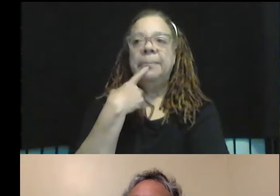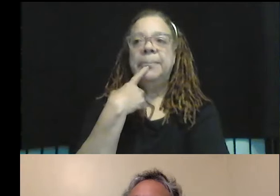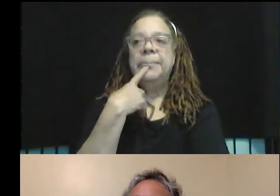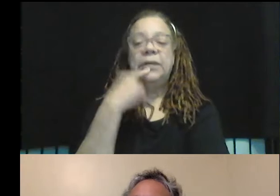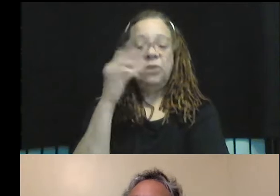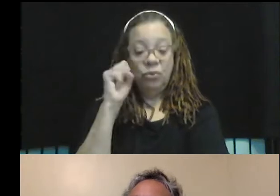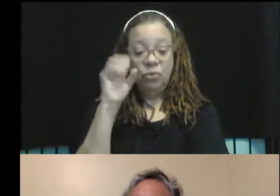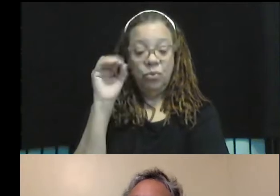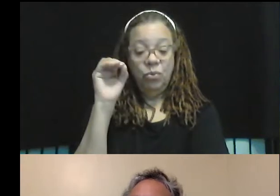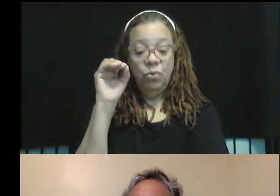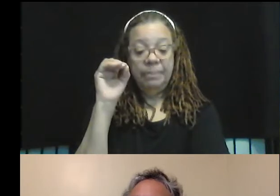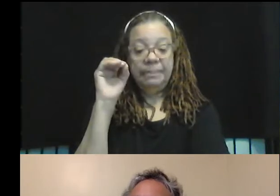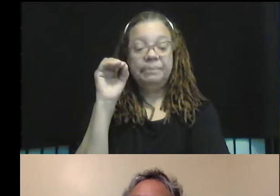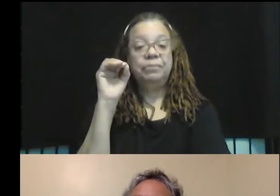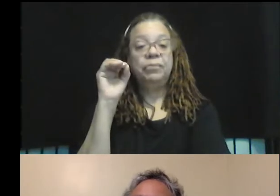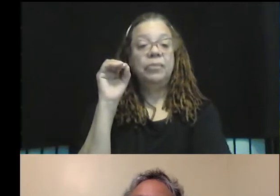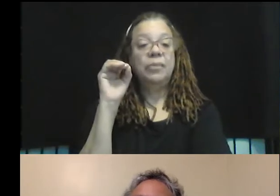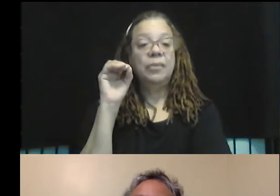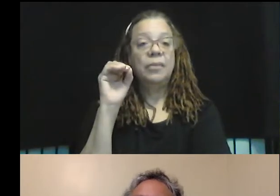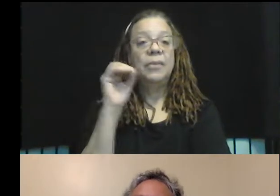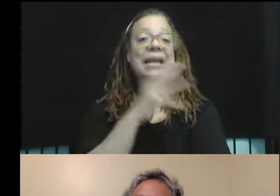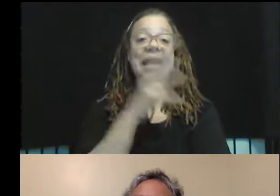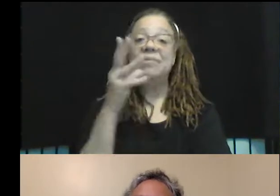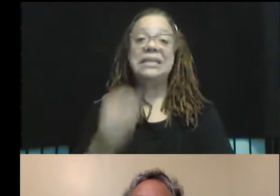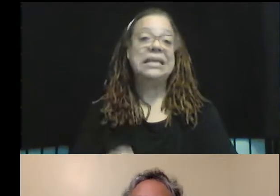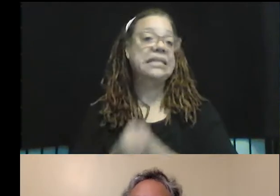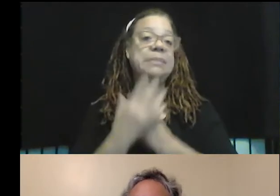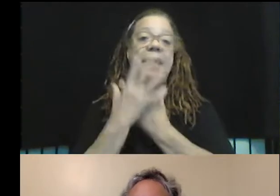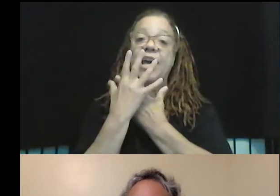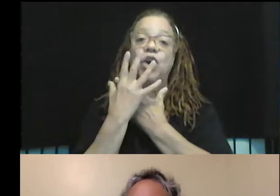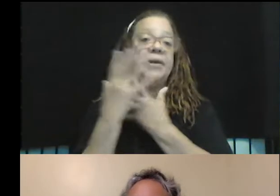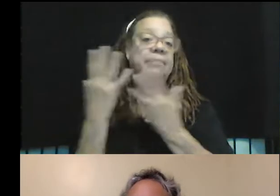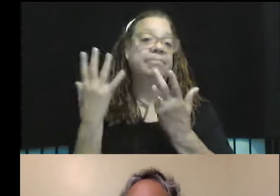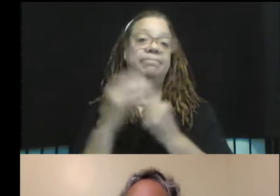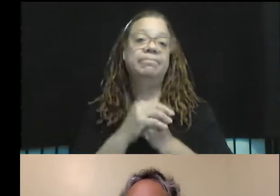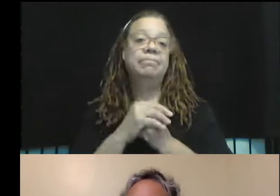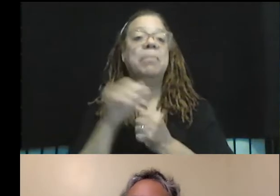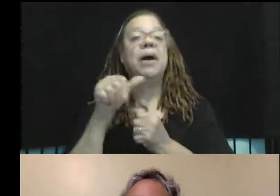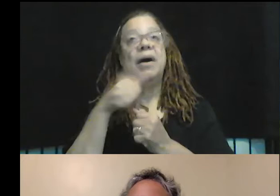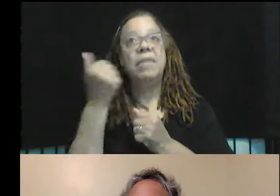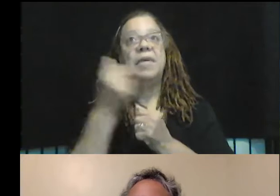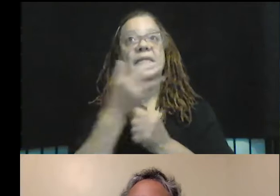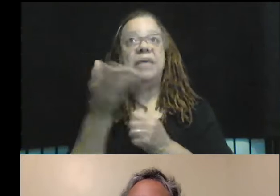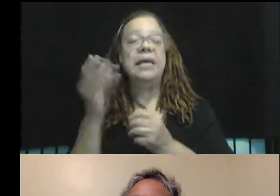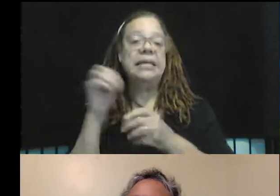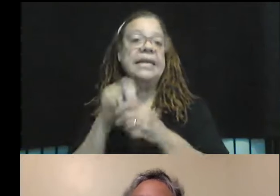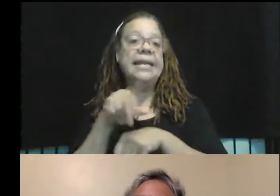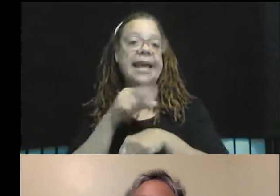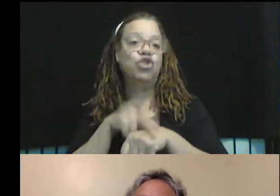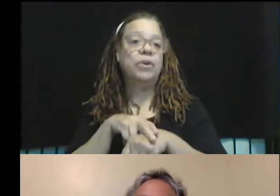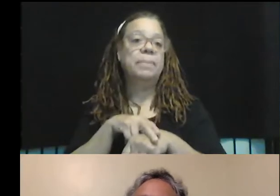so a lot of it is just inspired um, by obviously nature, but I